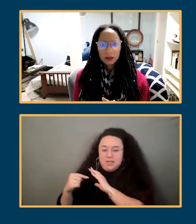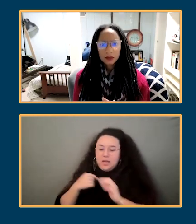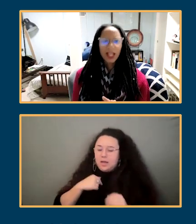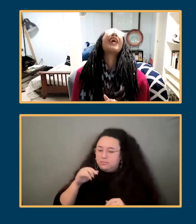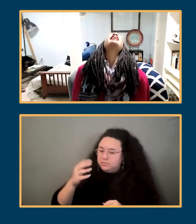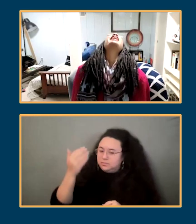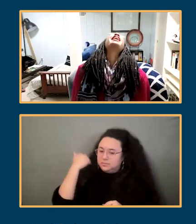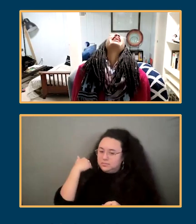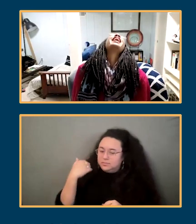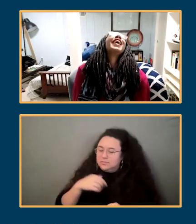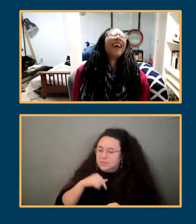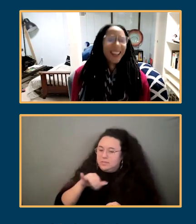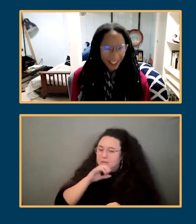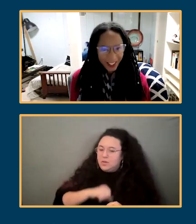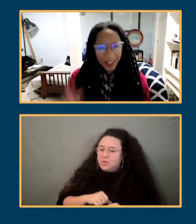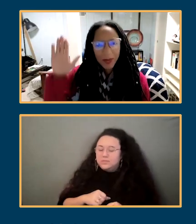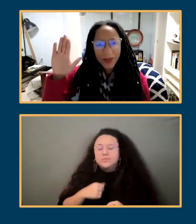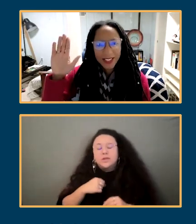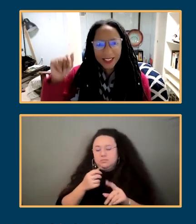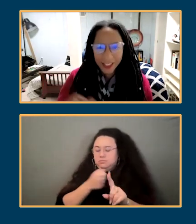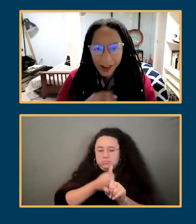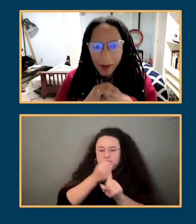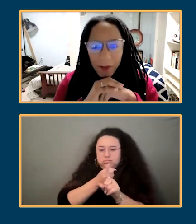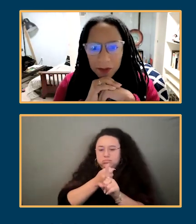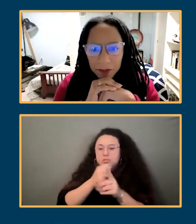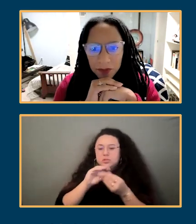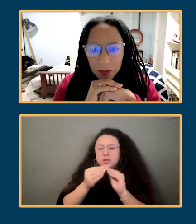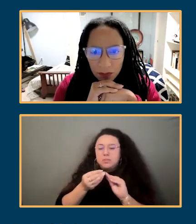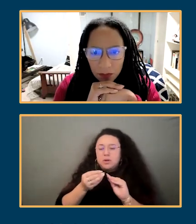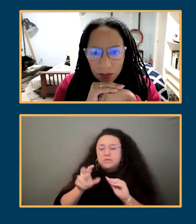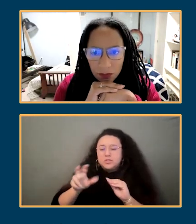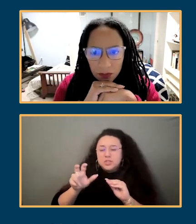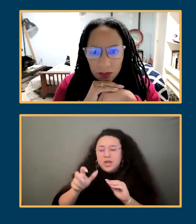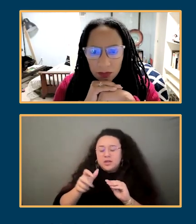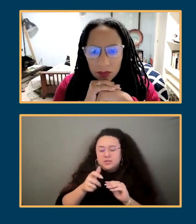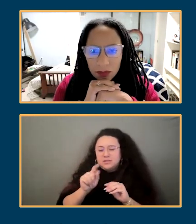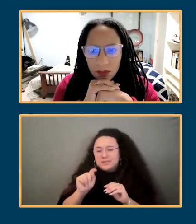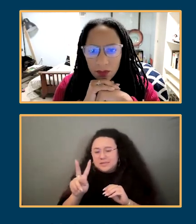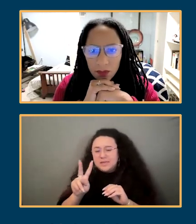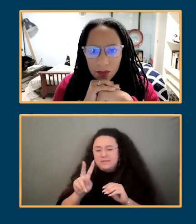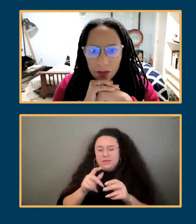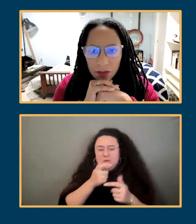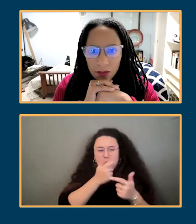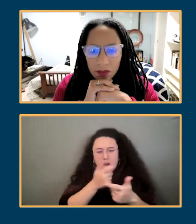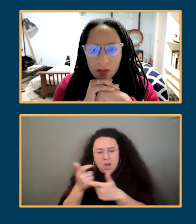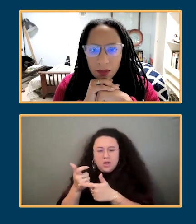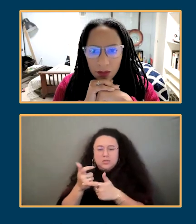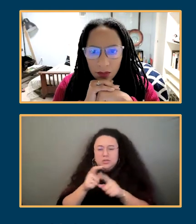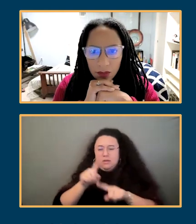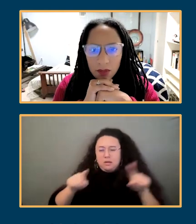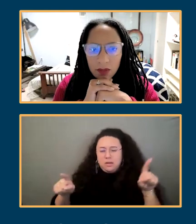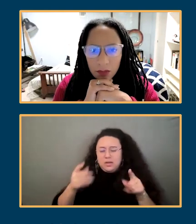that far back. Yes. And then all of a sudden, the number of channels, the number of places that you can go to